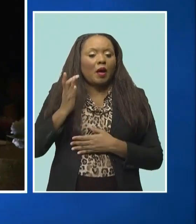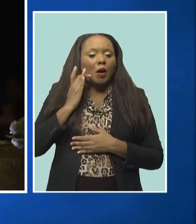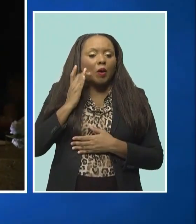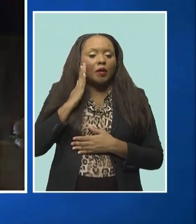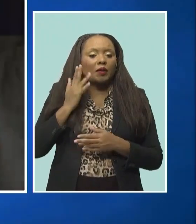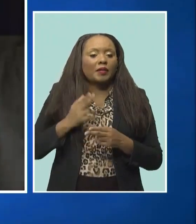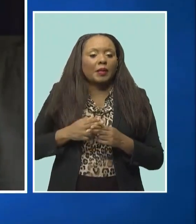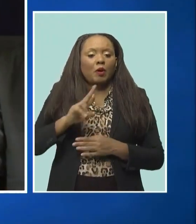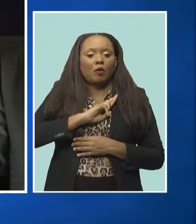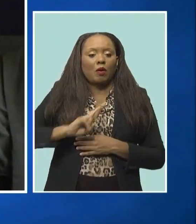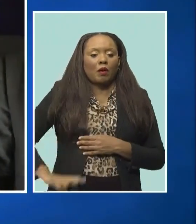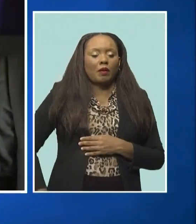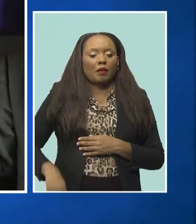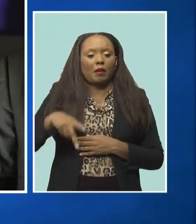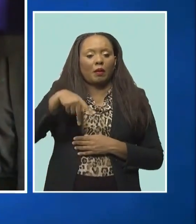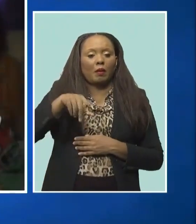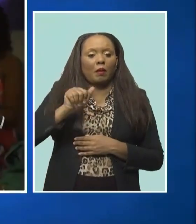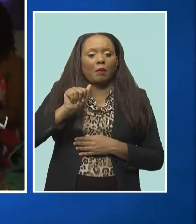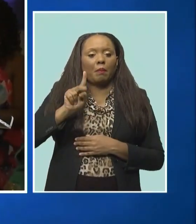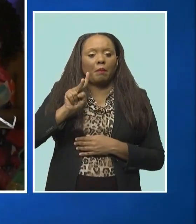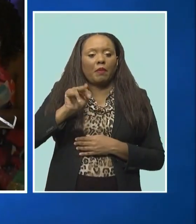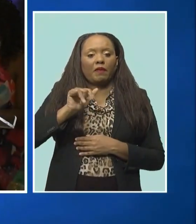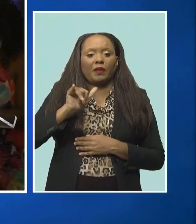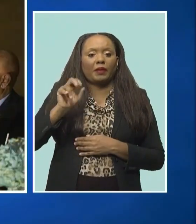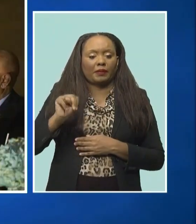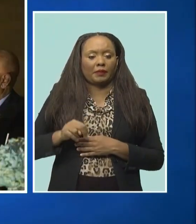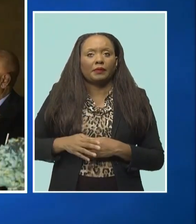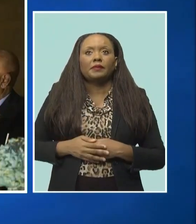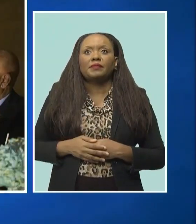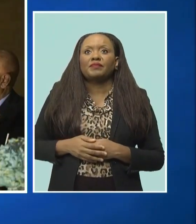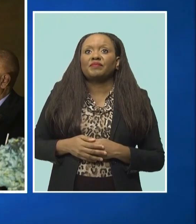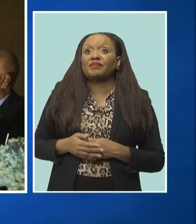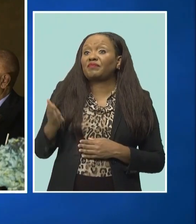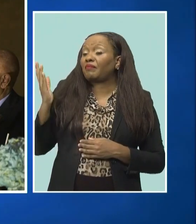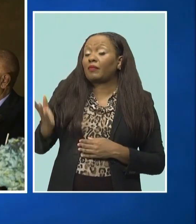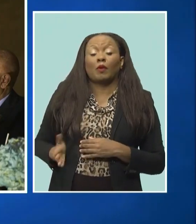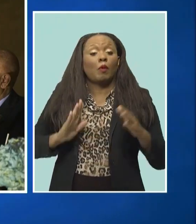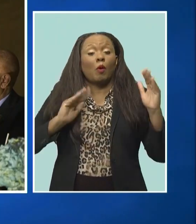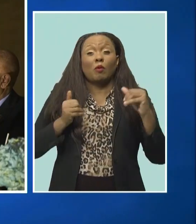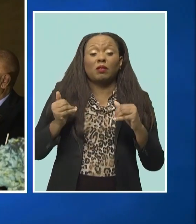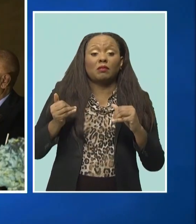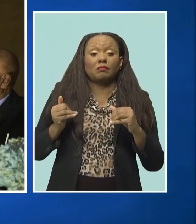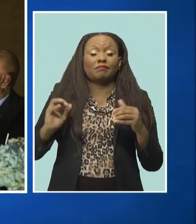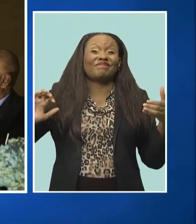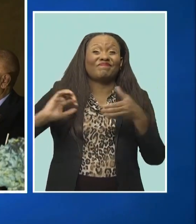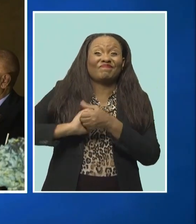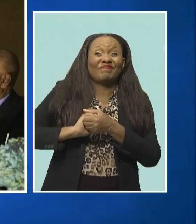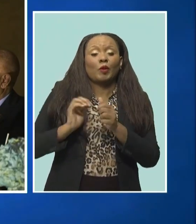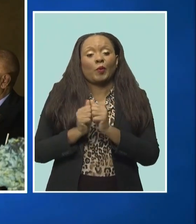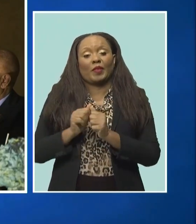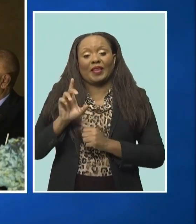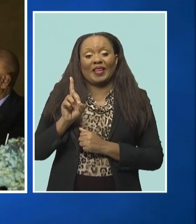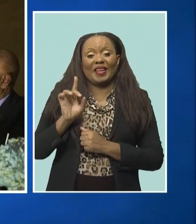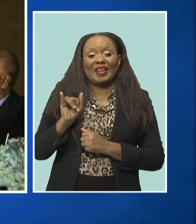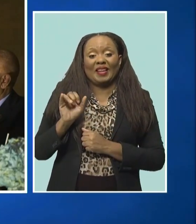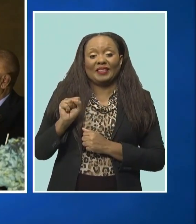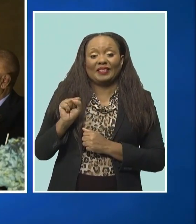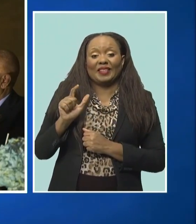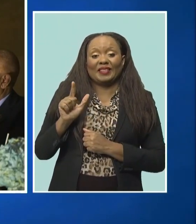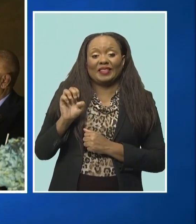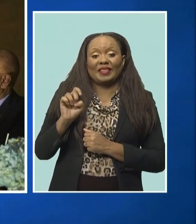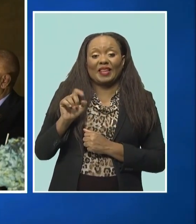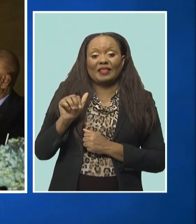able to meet consumer demand as we progress. The 6-month dry spell has had a serious effect on production, and Mr. Paul